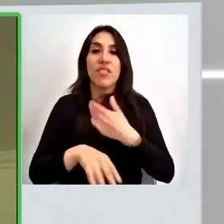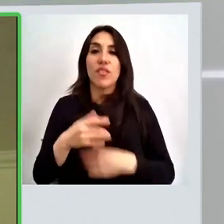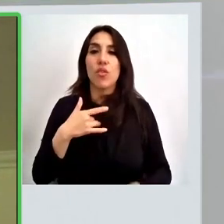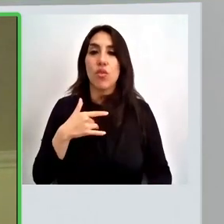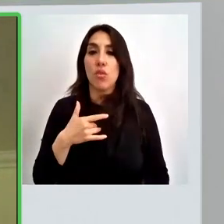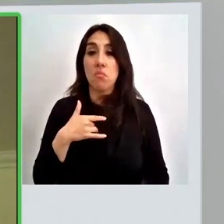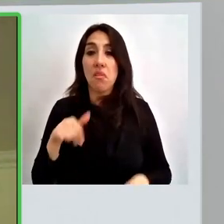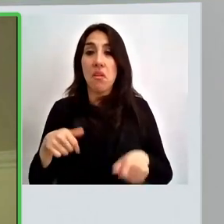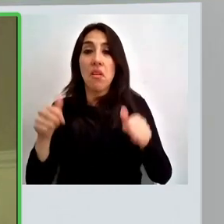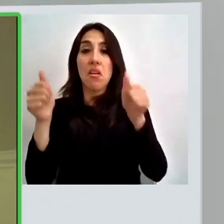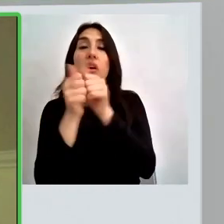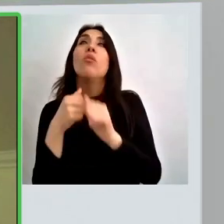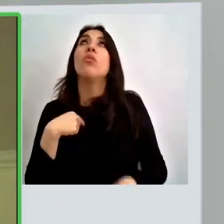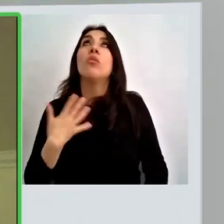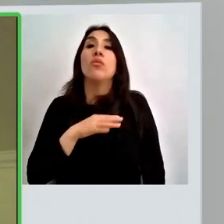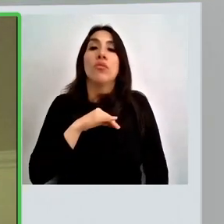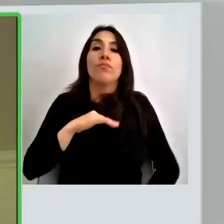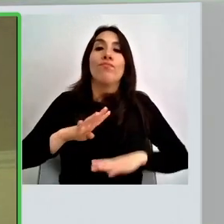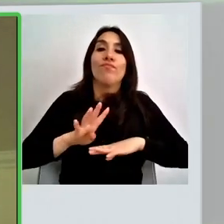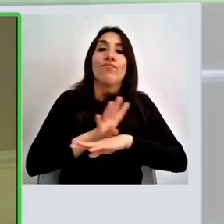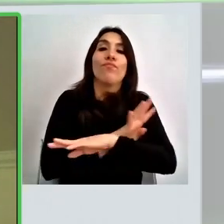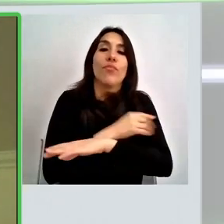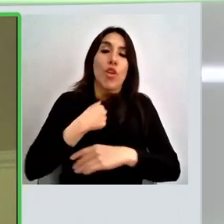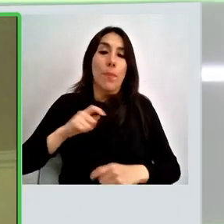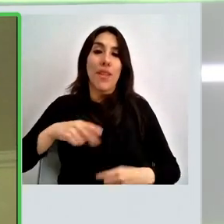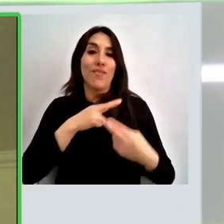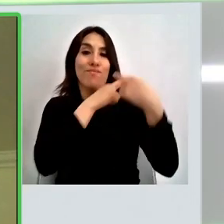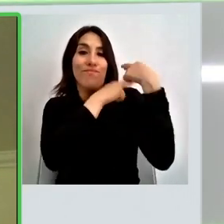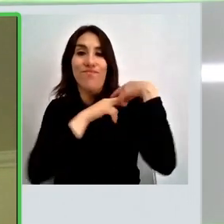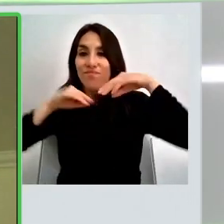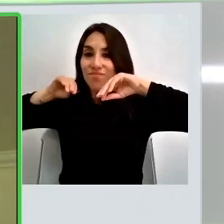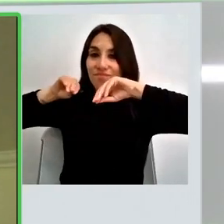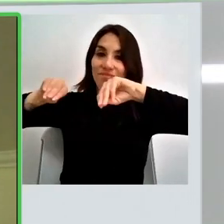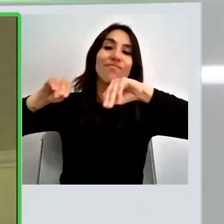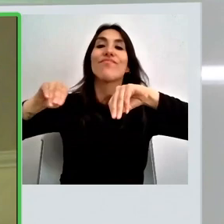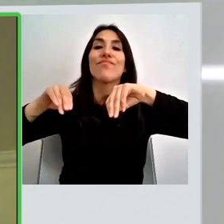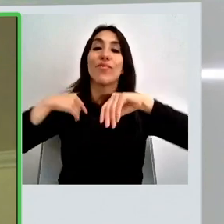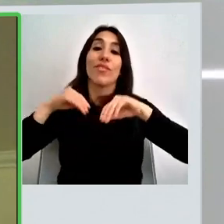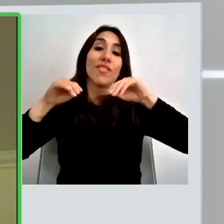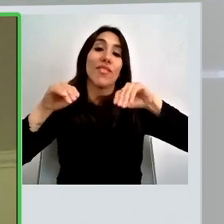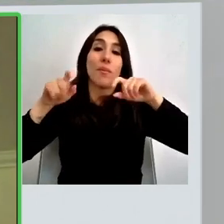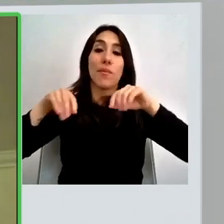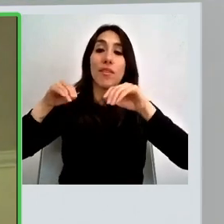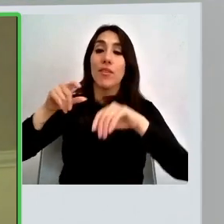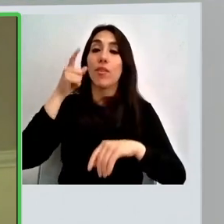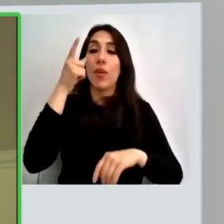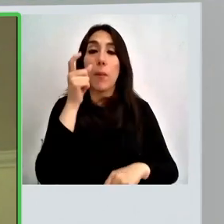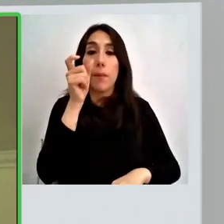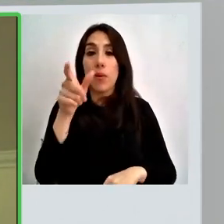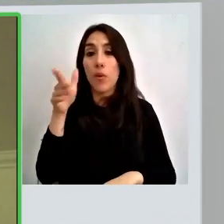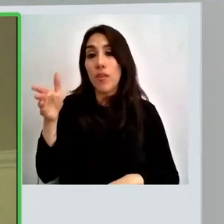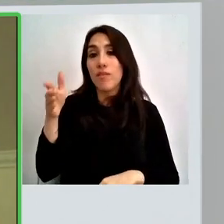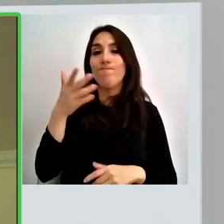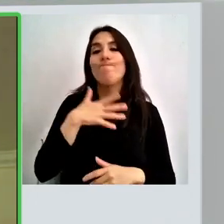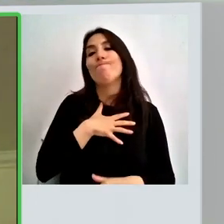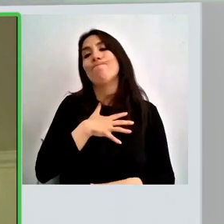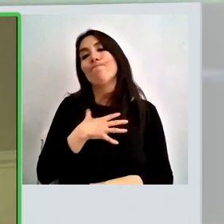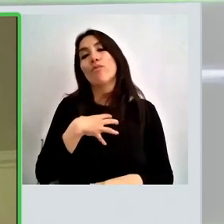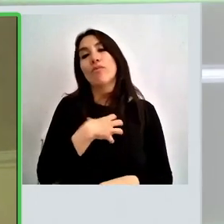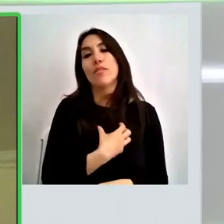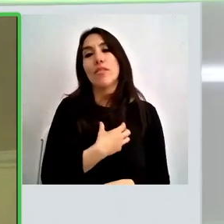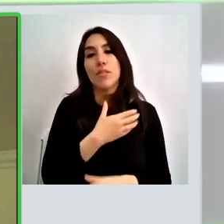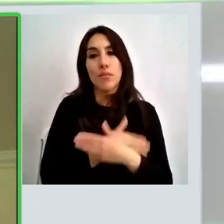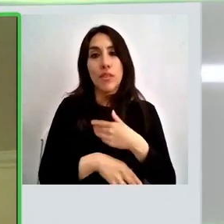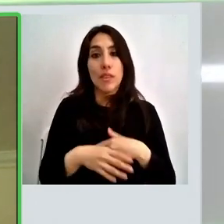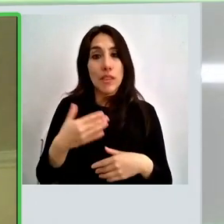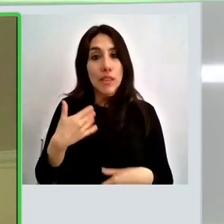to mentor persons with disabilities who were just coming onto the work site and getting their initial